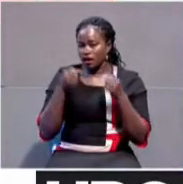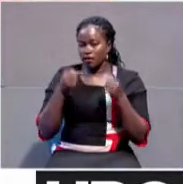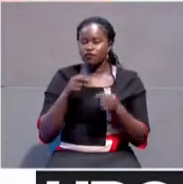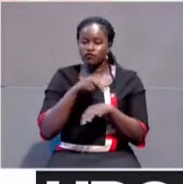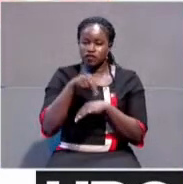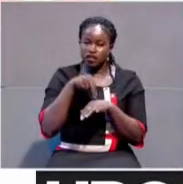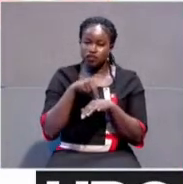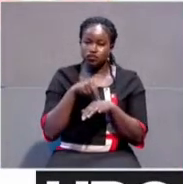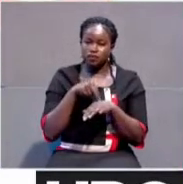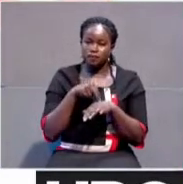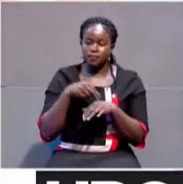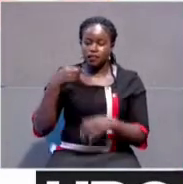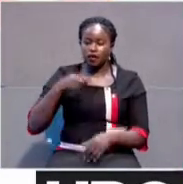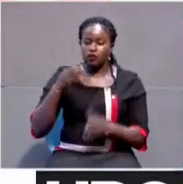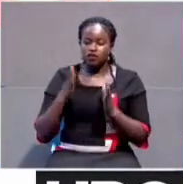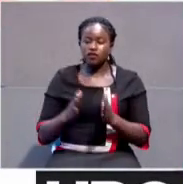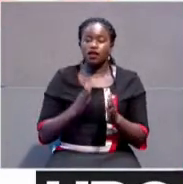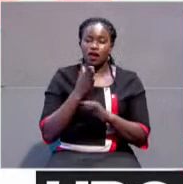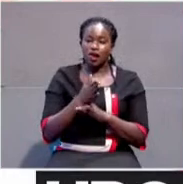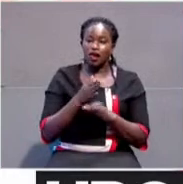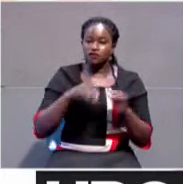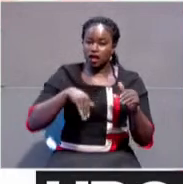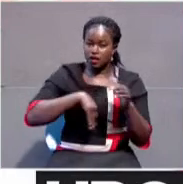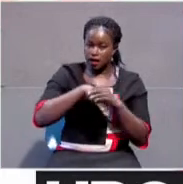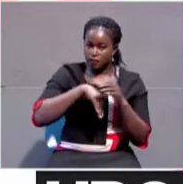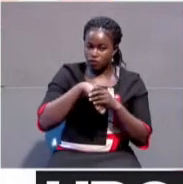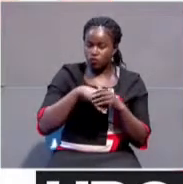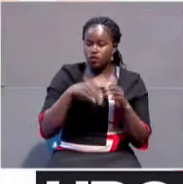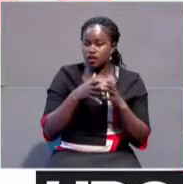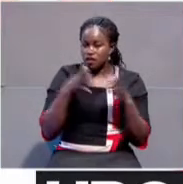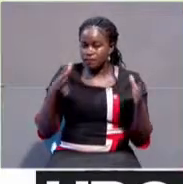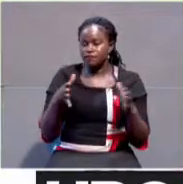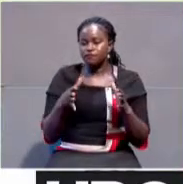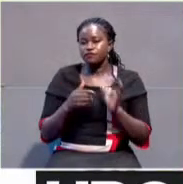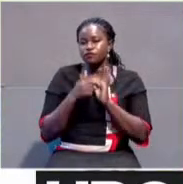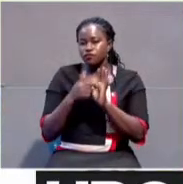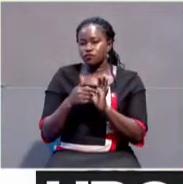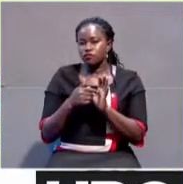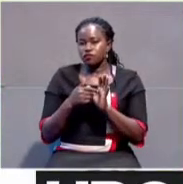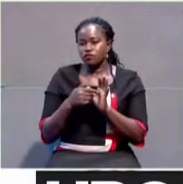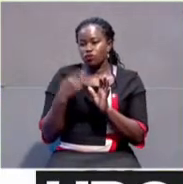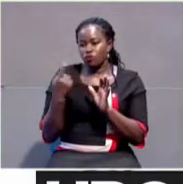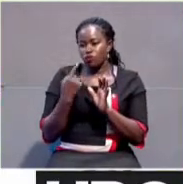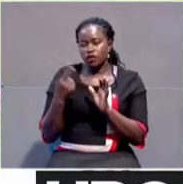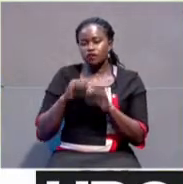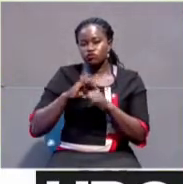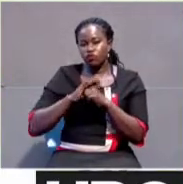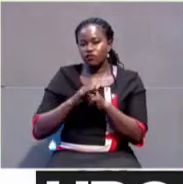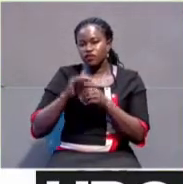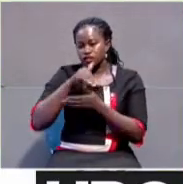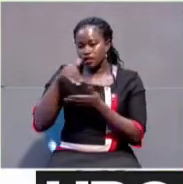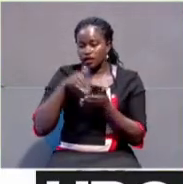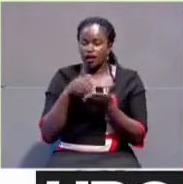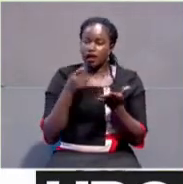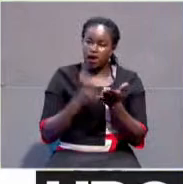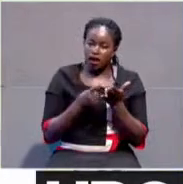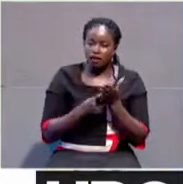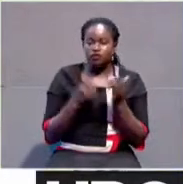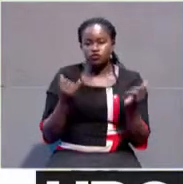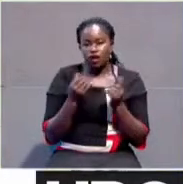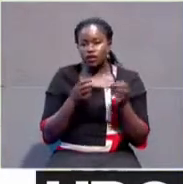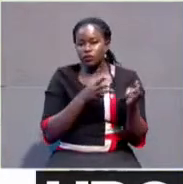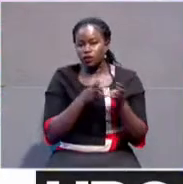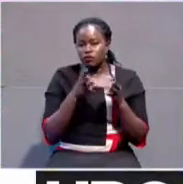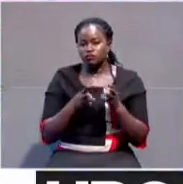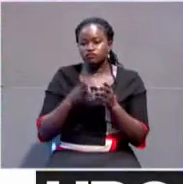Nations qualifiers after Nambole was designated as a COVID-19 center. Uganda is attempting to reach the World